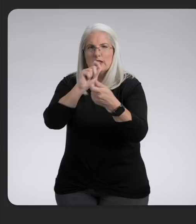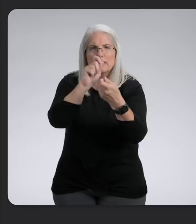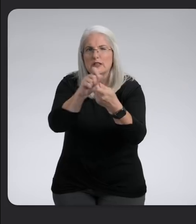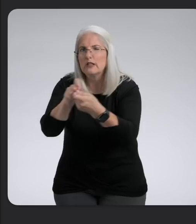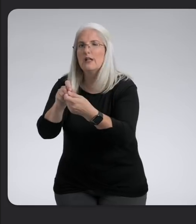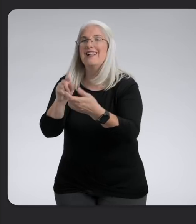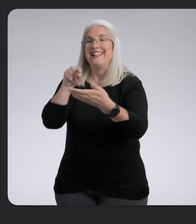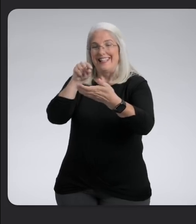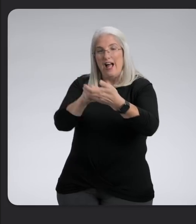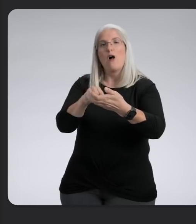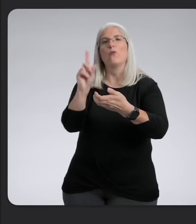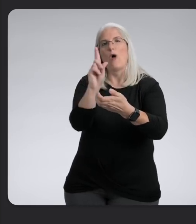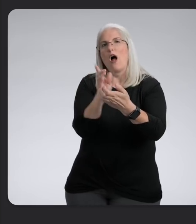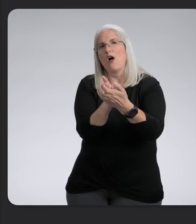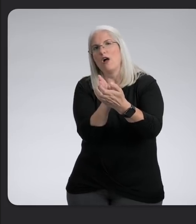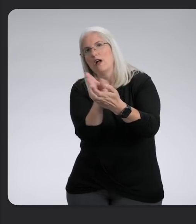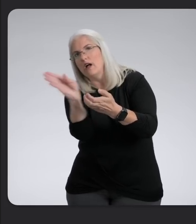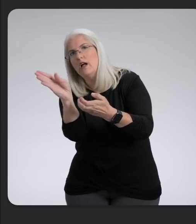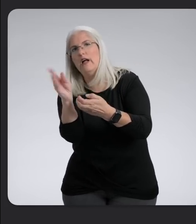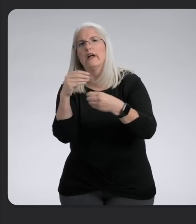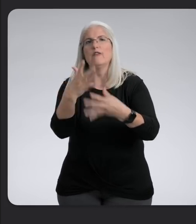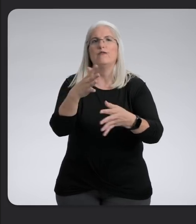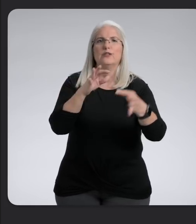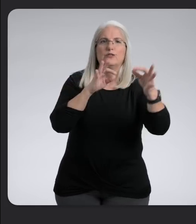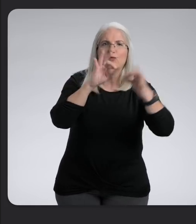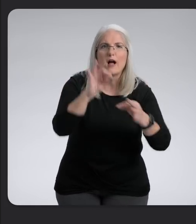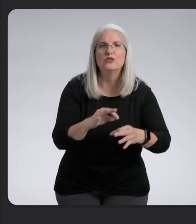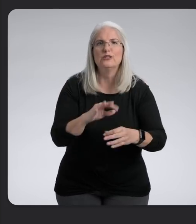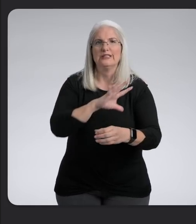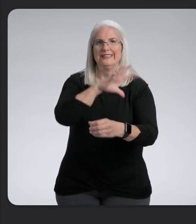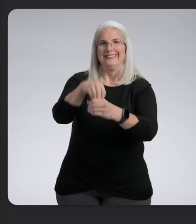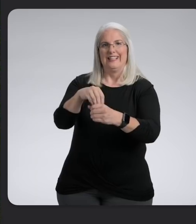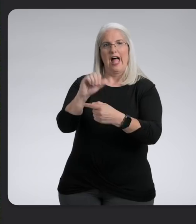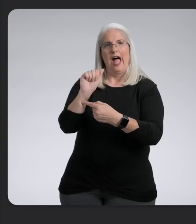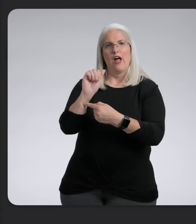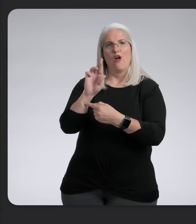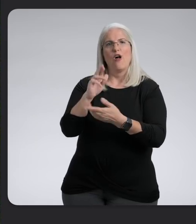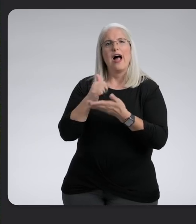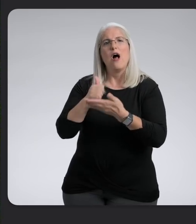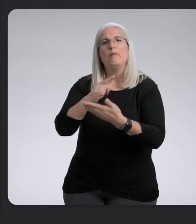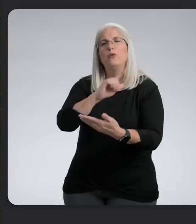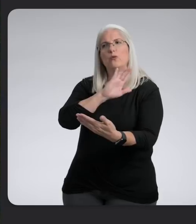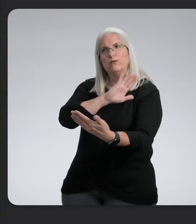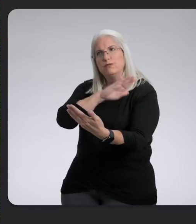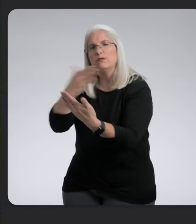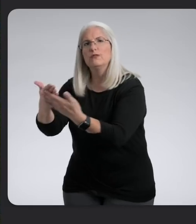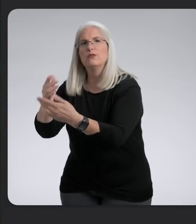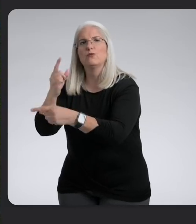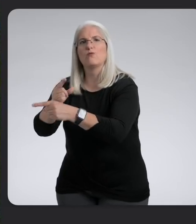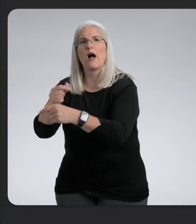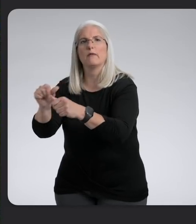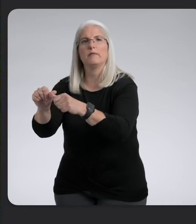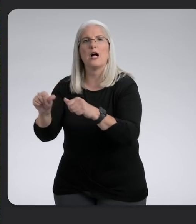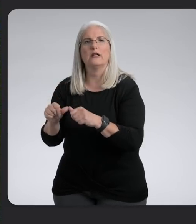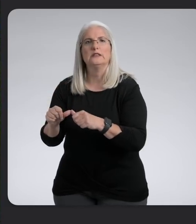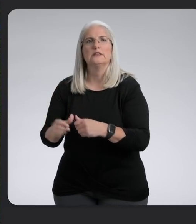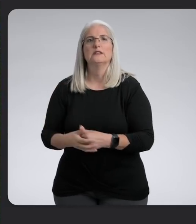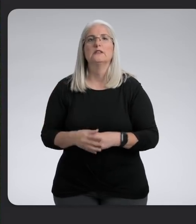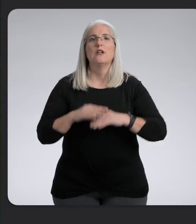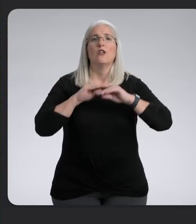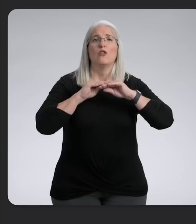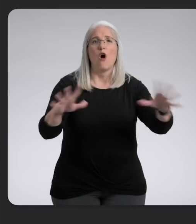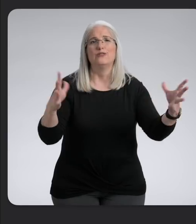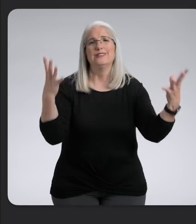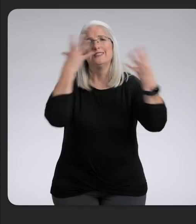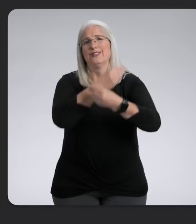detailed directions and augmented reality to help you complete your journey. We're launching this beautiful new three-dimensional